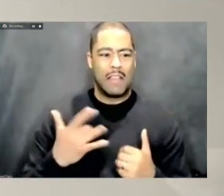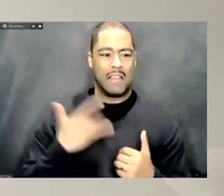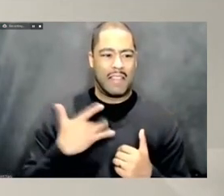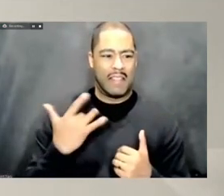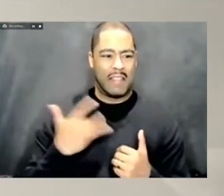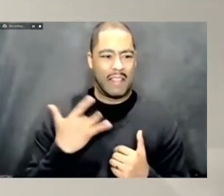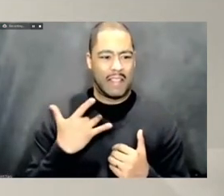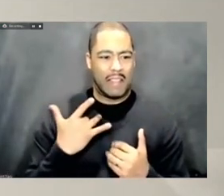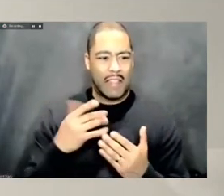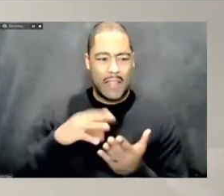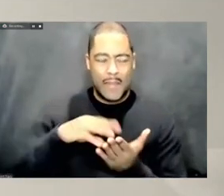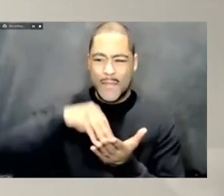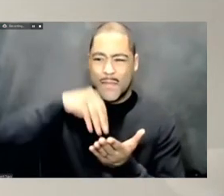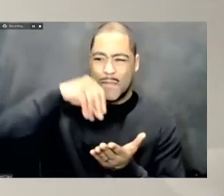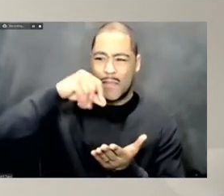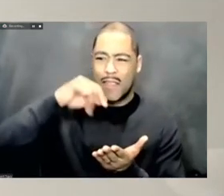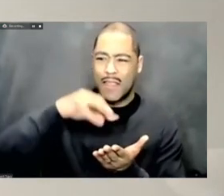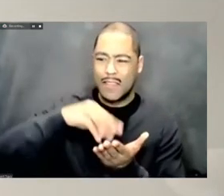dust.